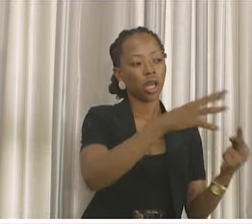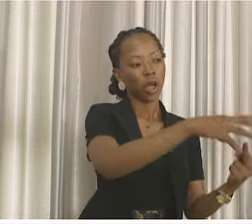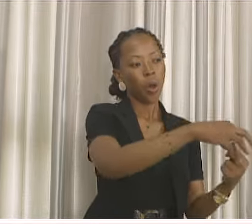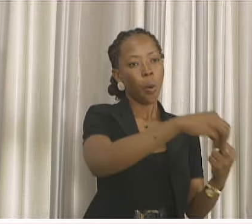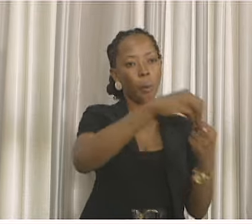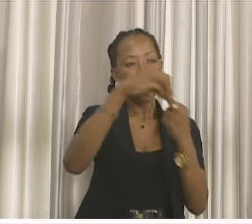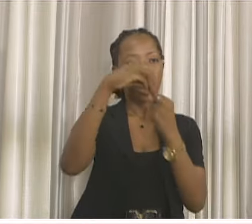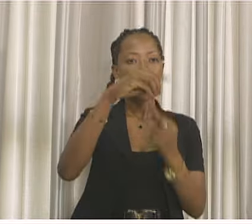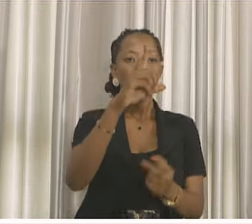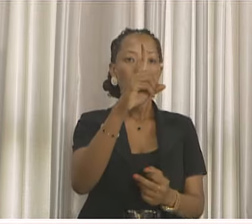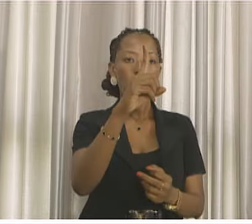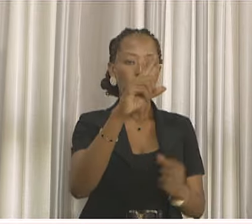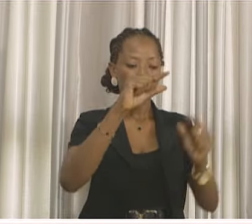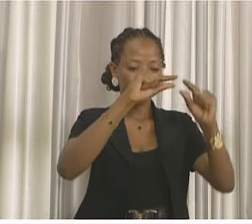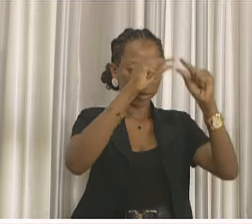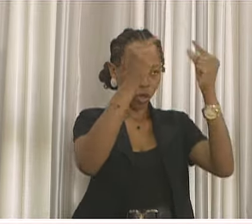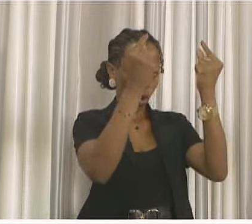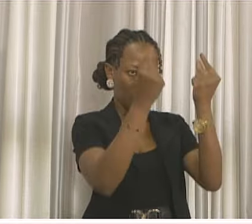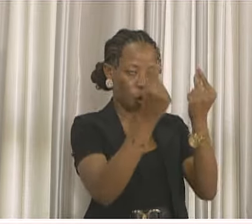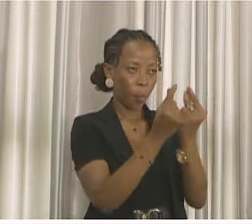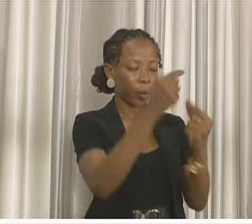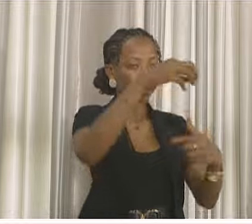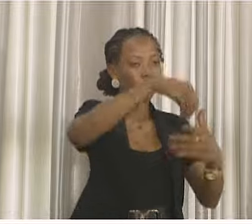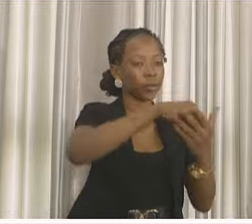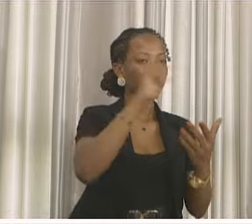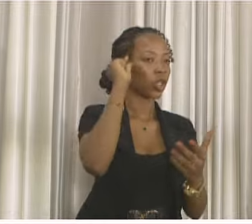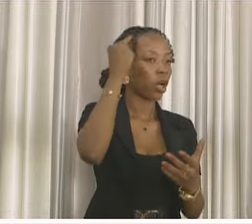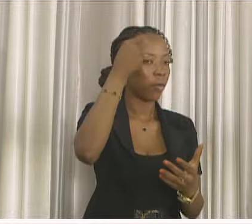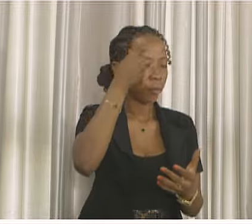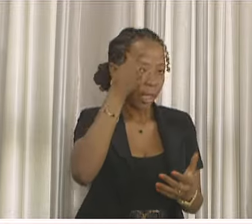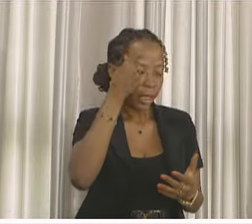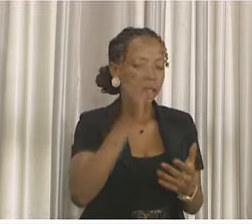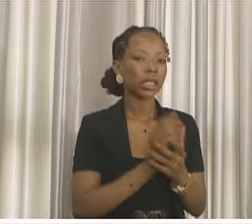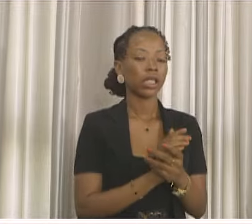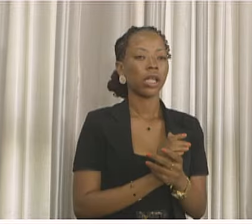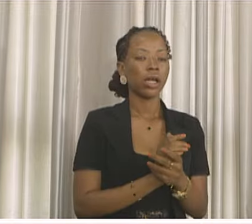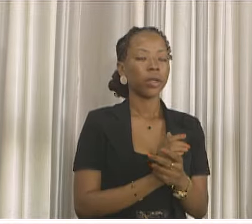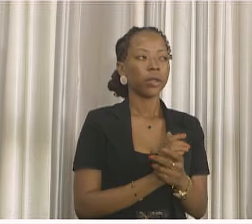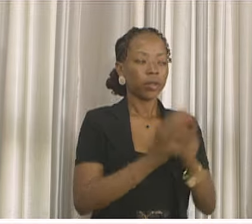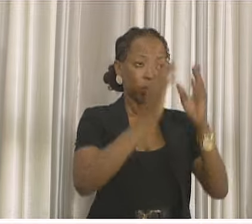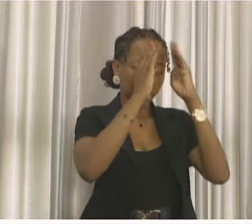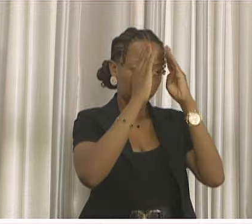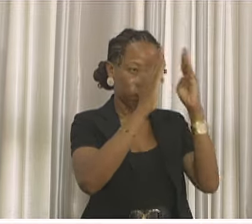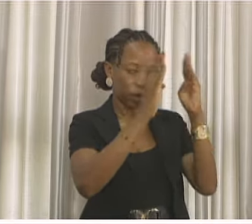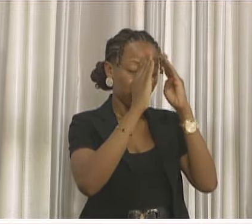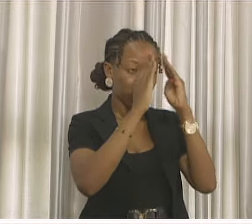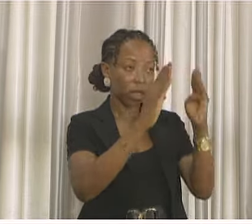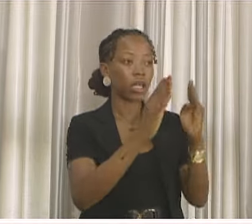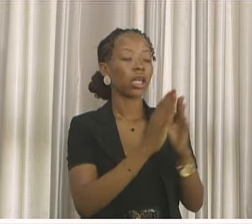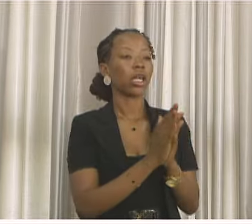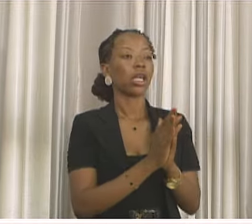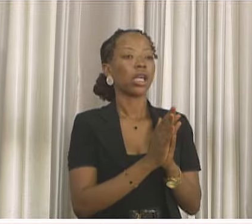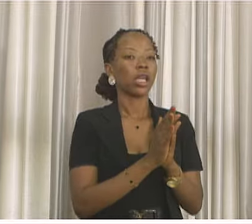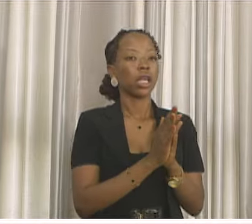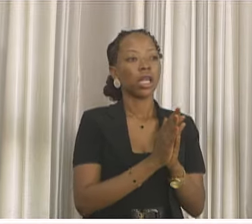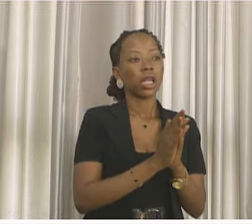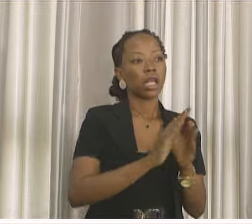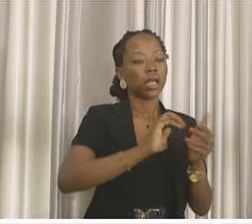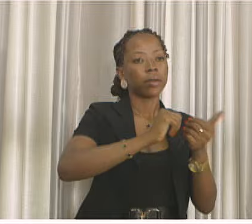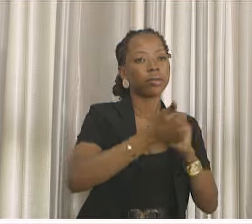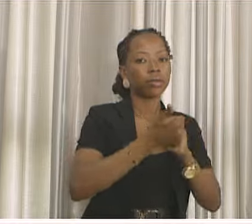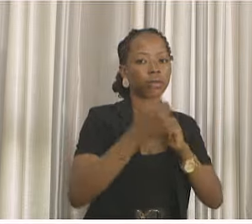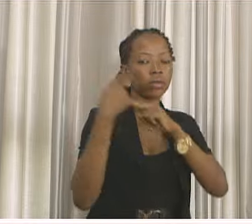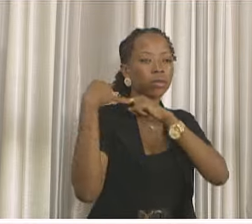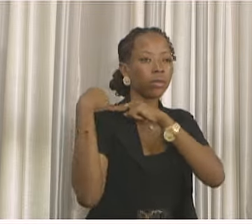institution, na government, where they set the targets based on priorities of